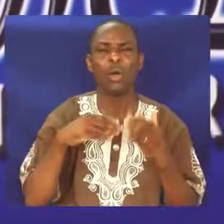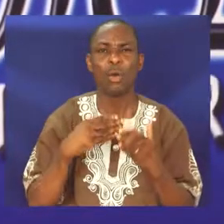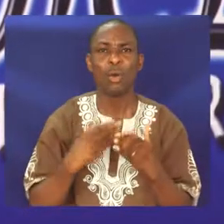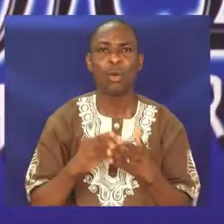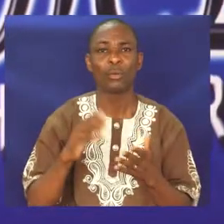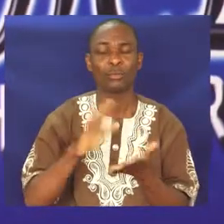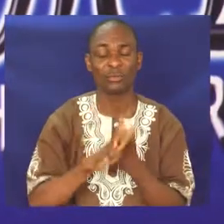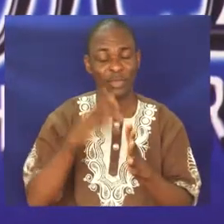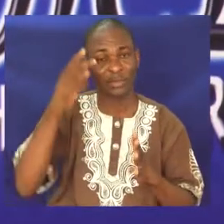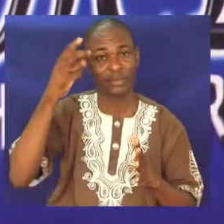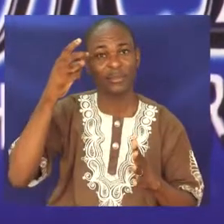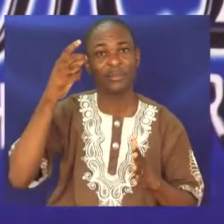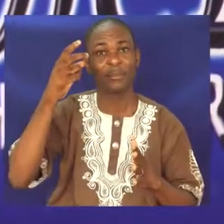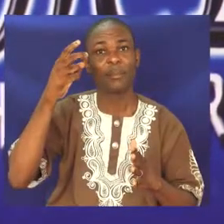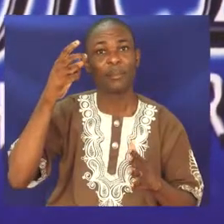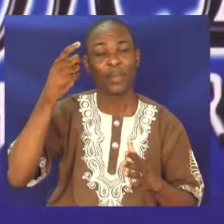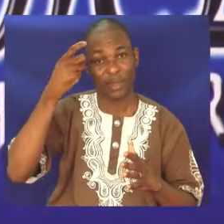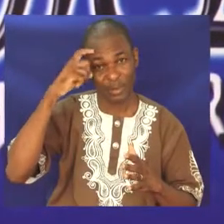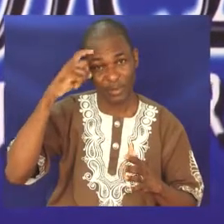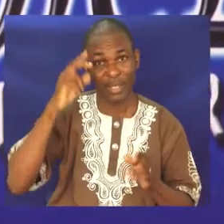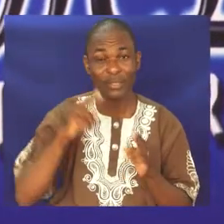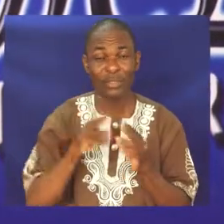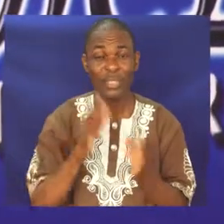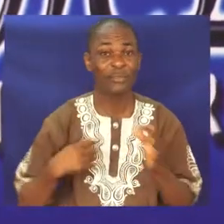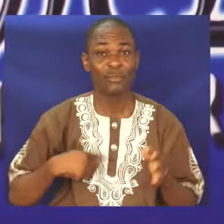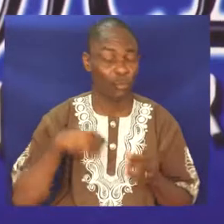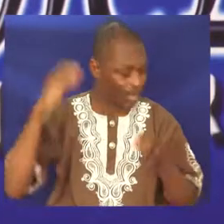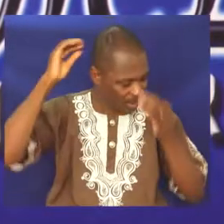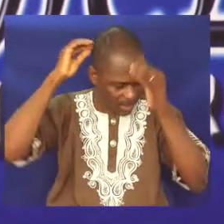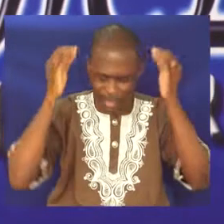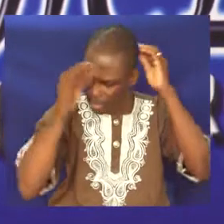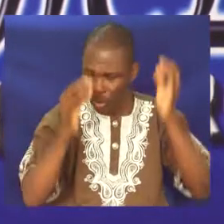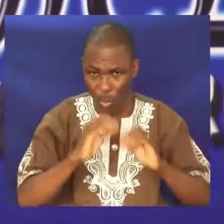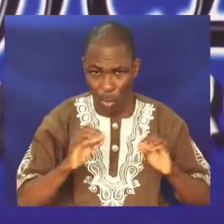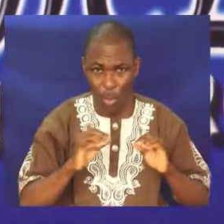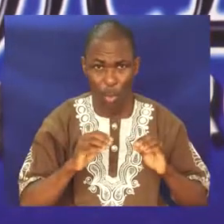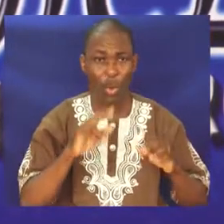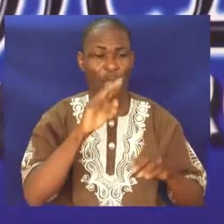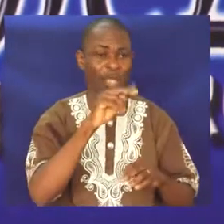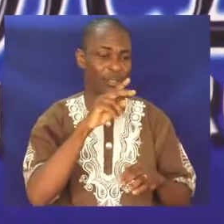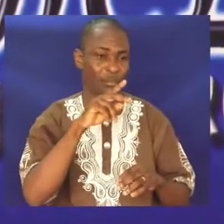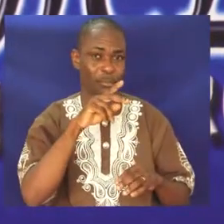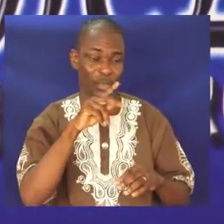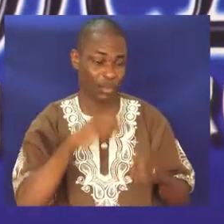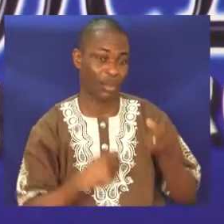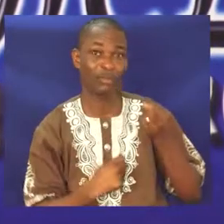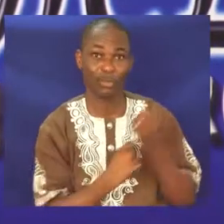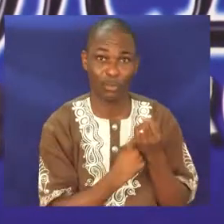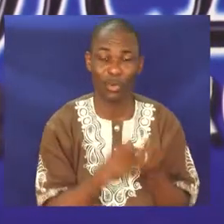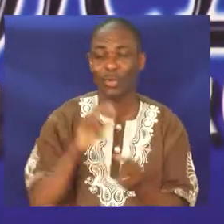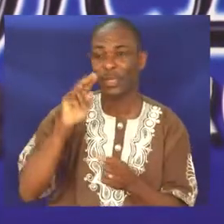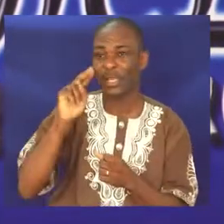You better hurry at the NDCH at the channel at the sign. Now, so a channel, cha, baby, Jano,